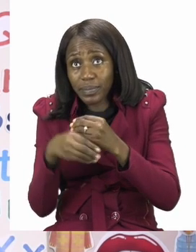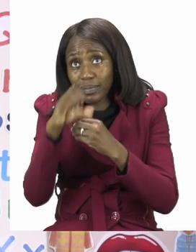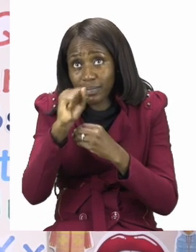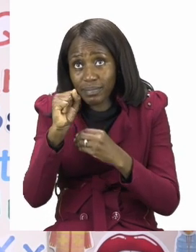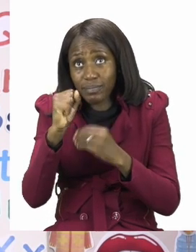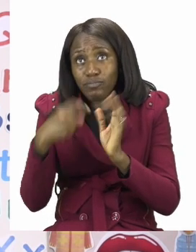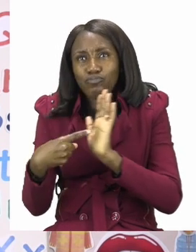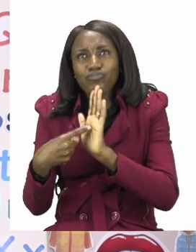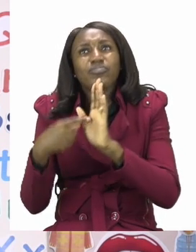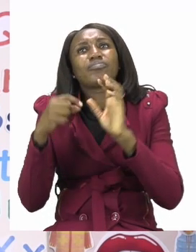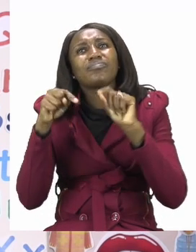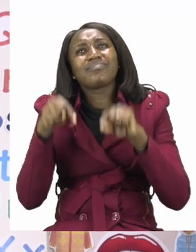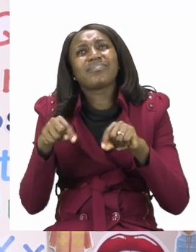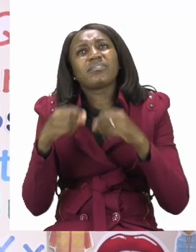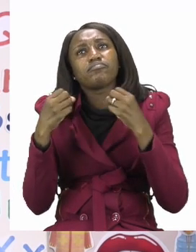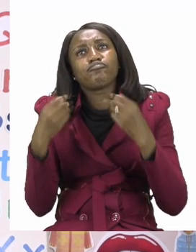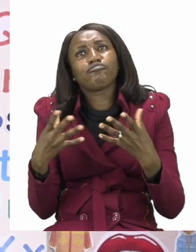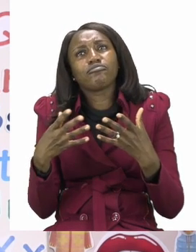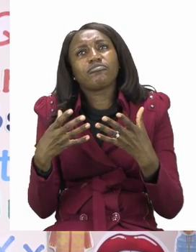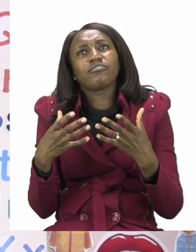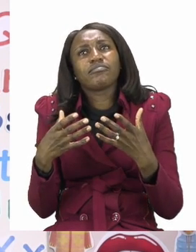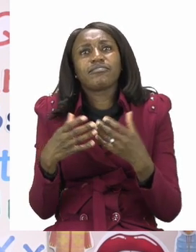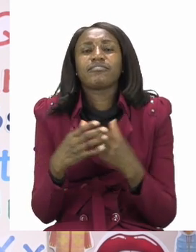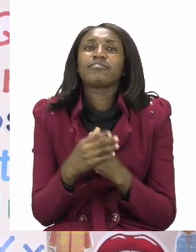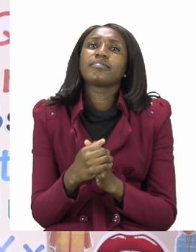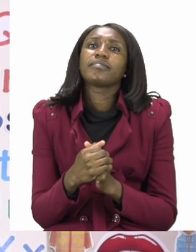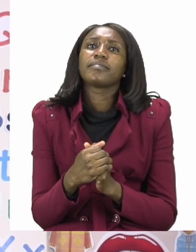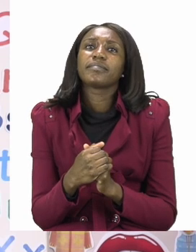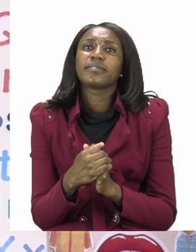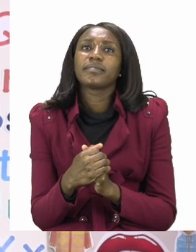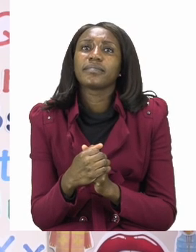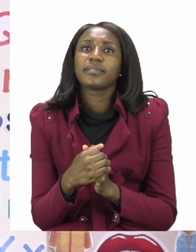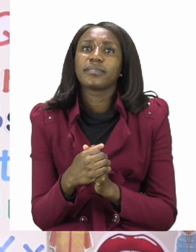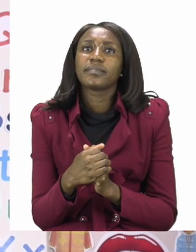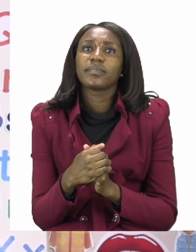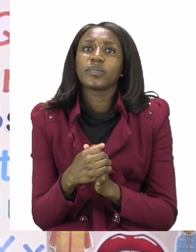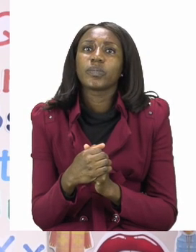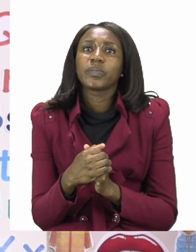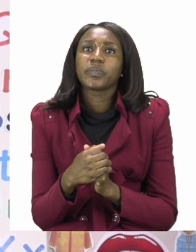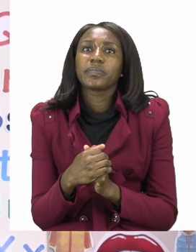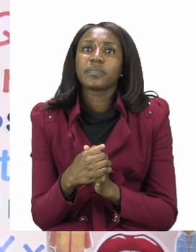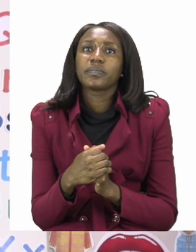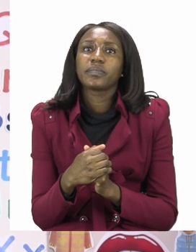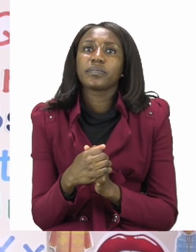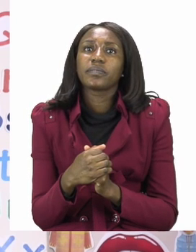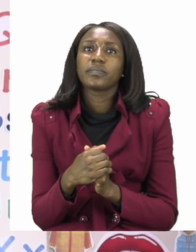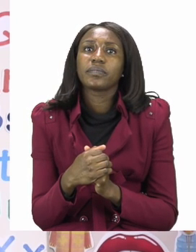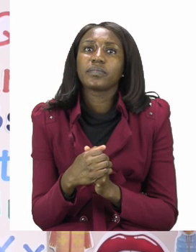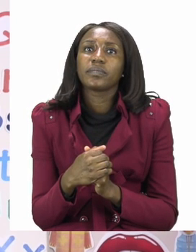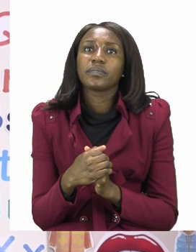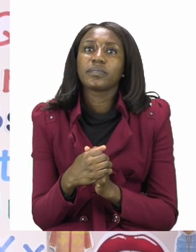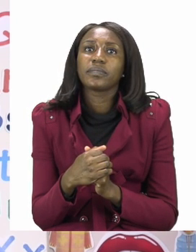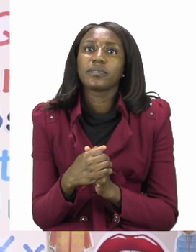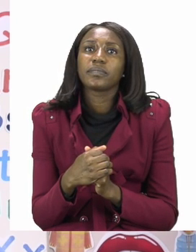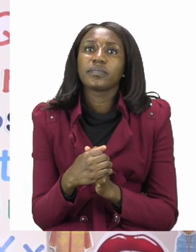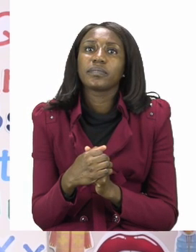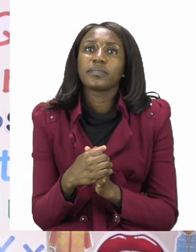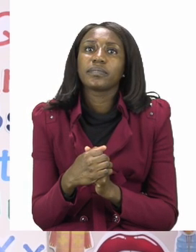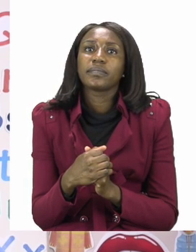and we write it neatly, boys and girls, making sure that our handwriting is perfect.